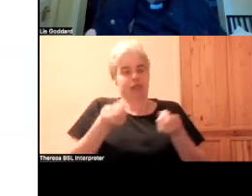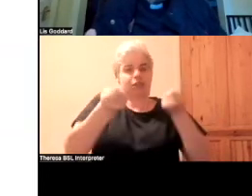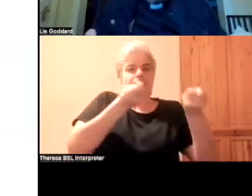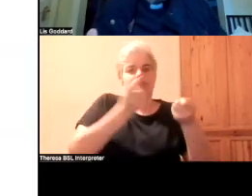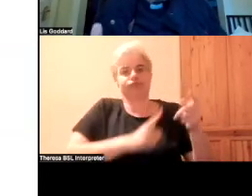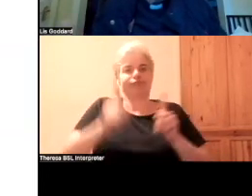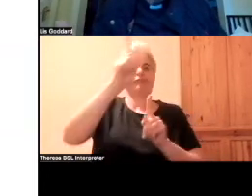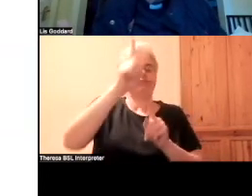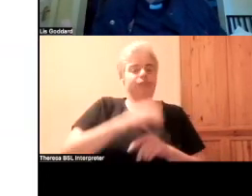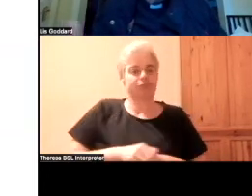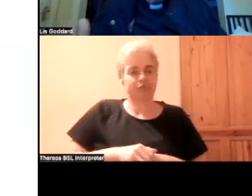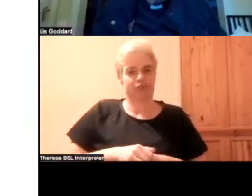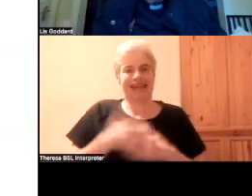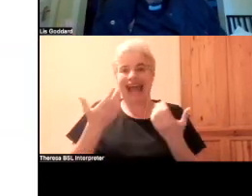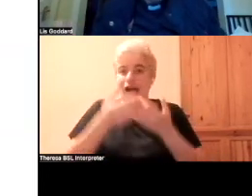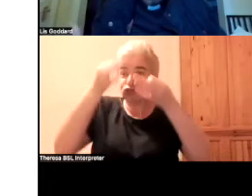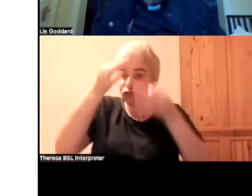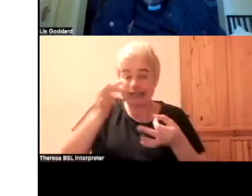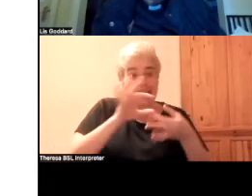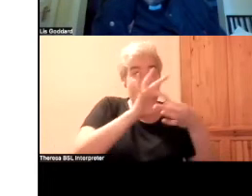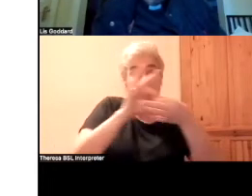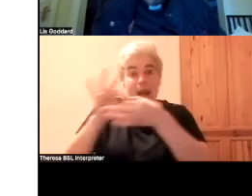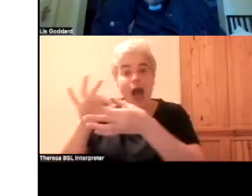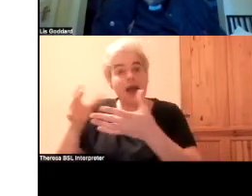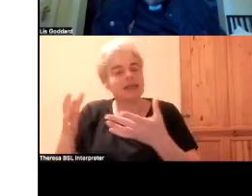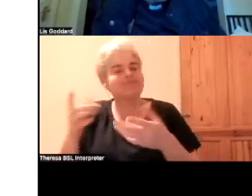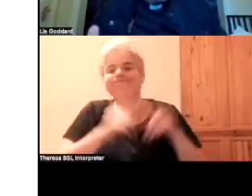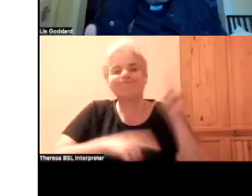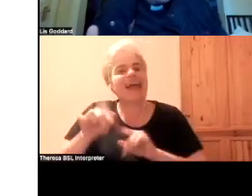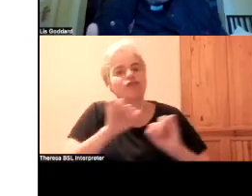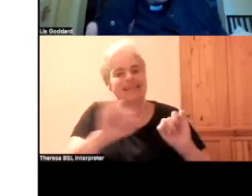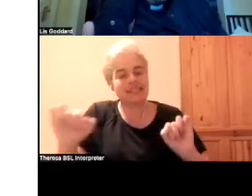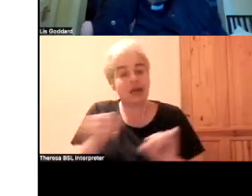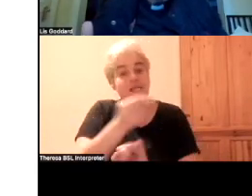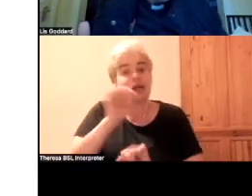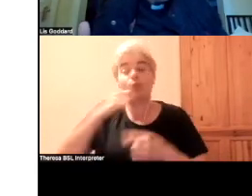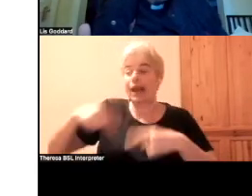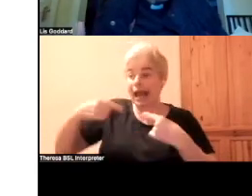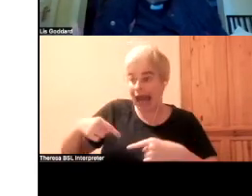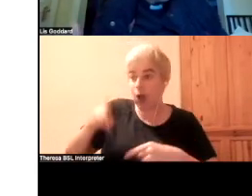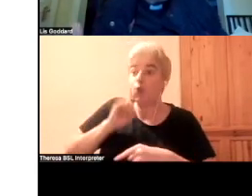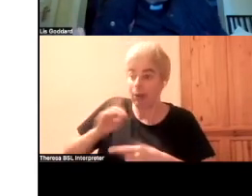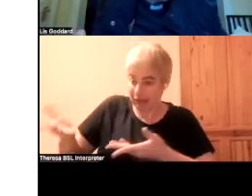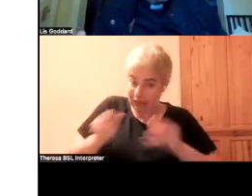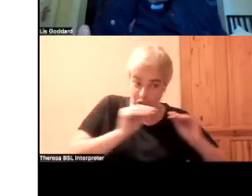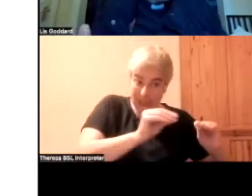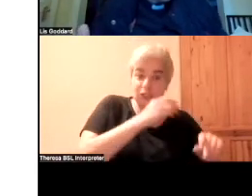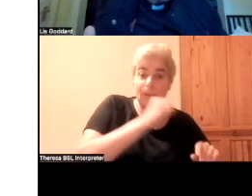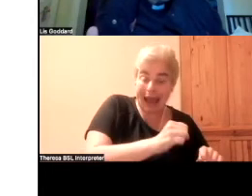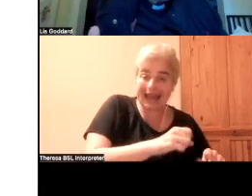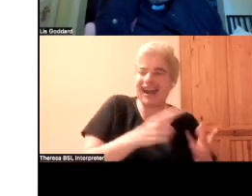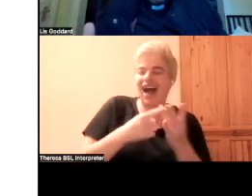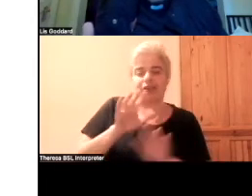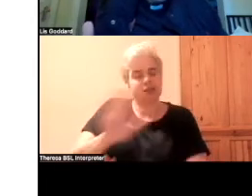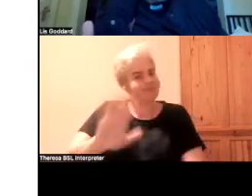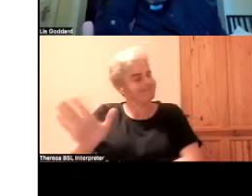And how strictly this is applied varies. So some will allow women to teach men, whereas others will